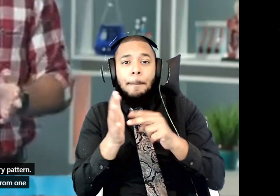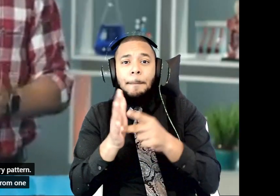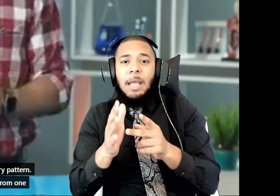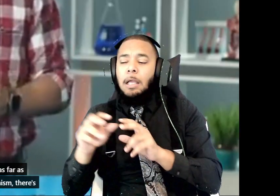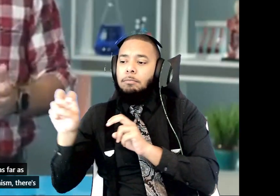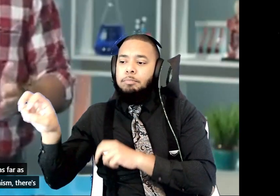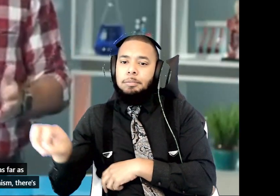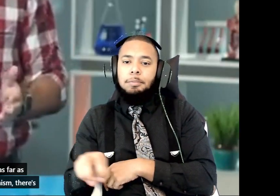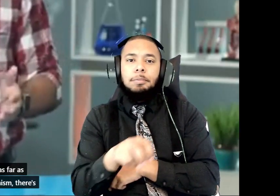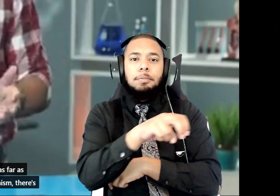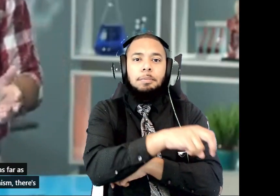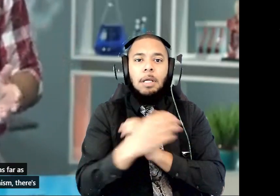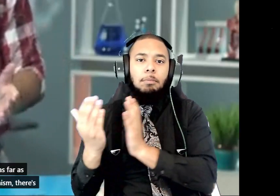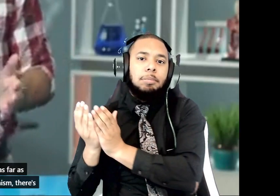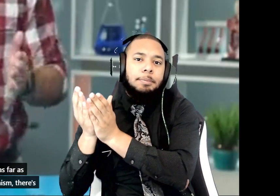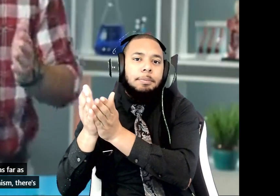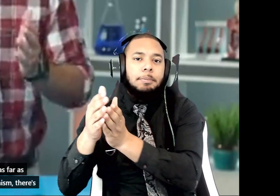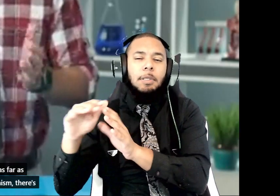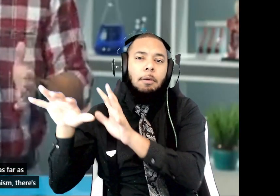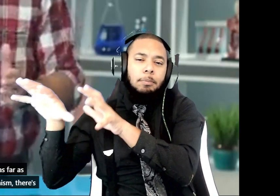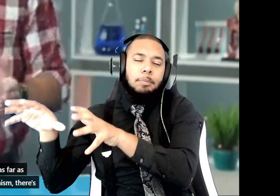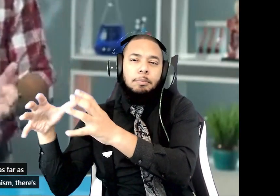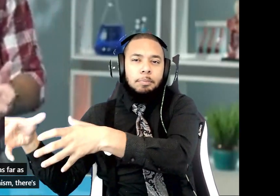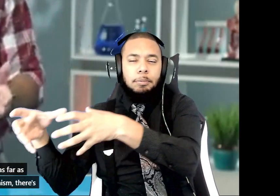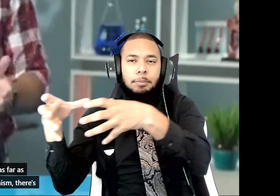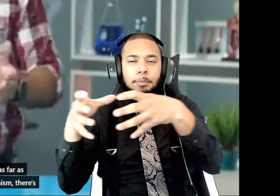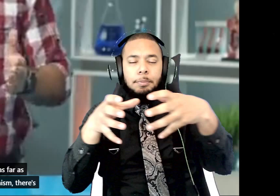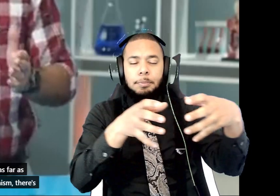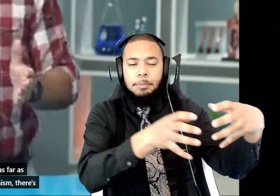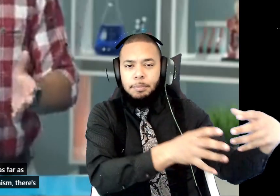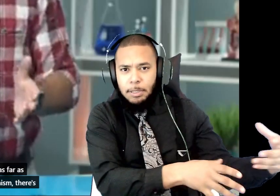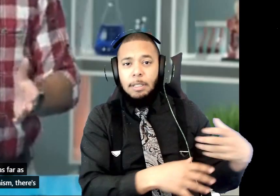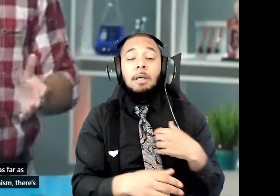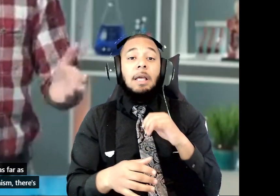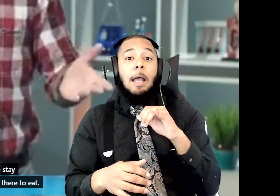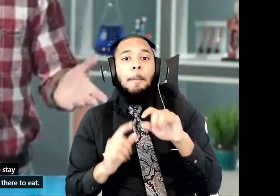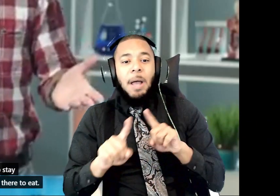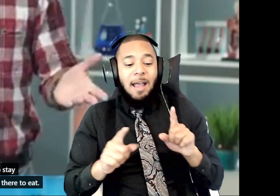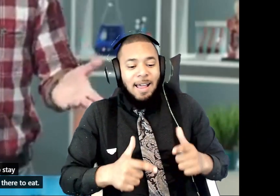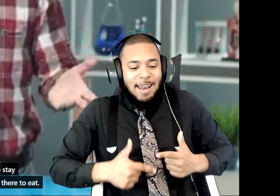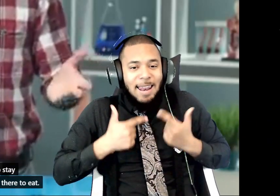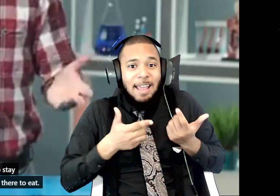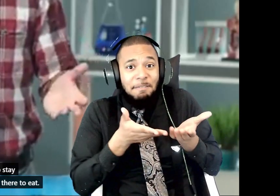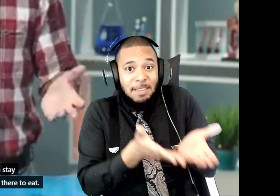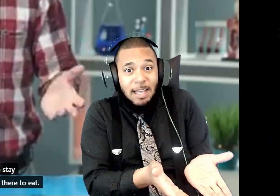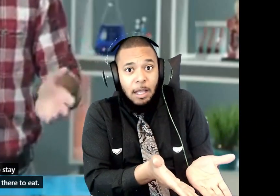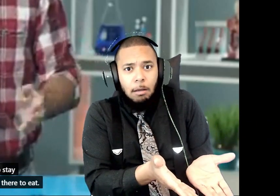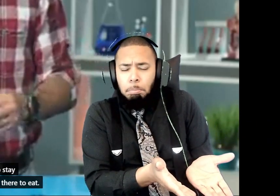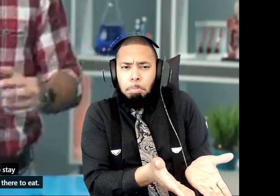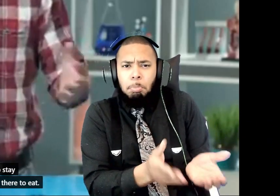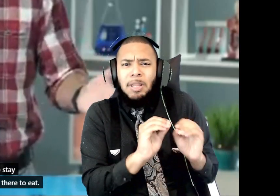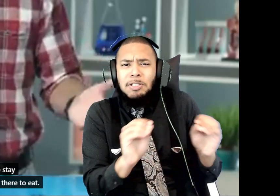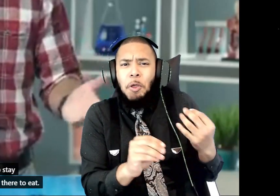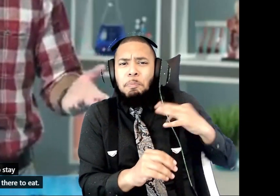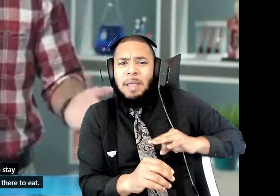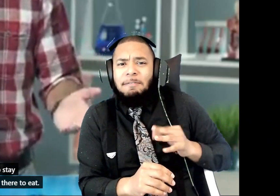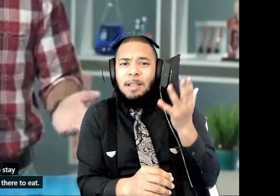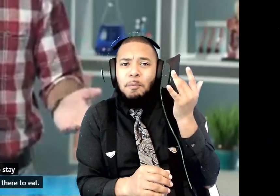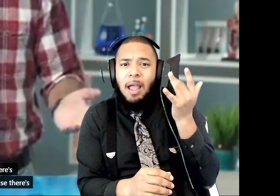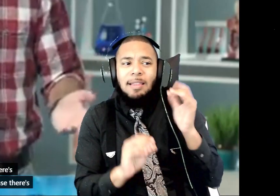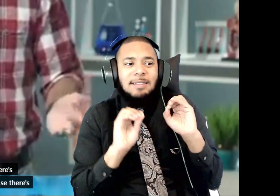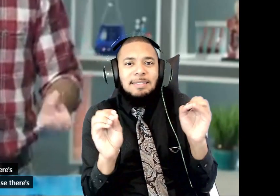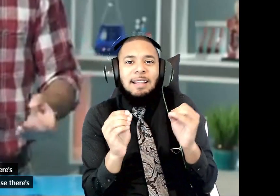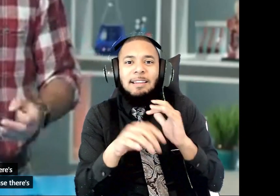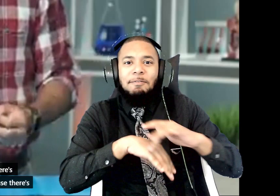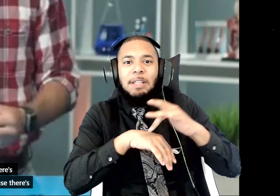moving from one location to another. But as far as staying there, if I'm an organism, there's no incentive for me to stay there because there's nothing there to